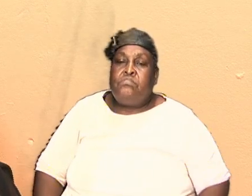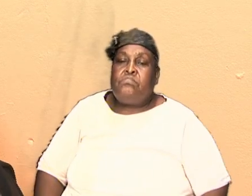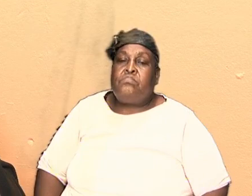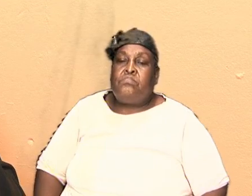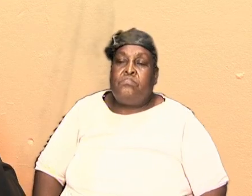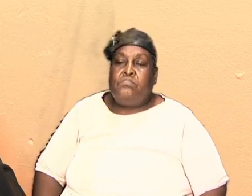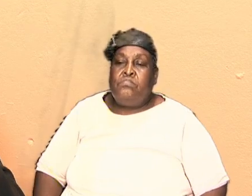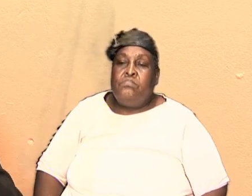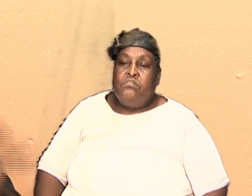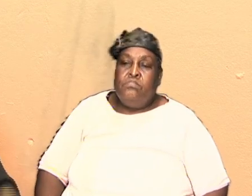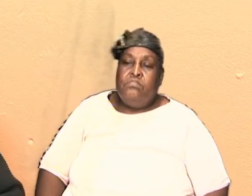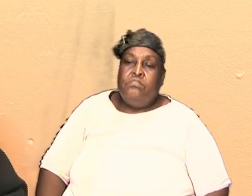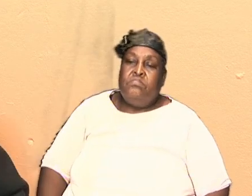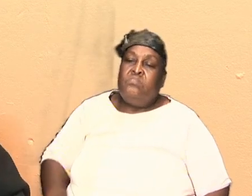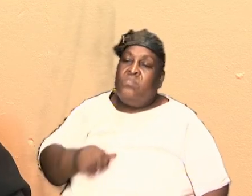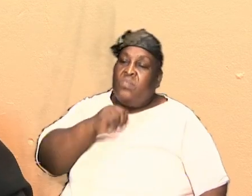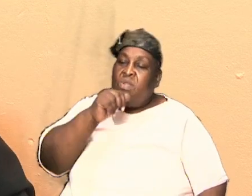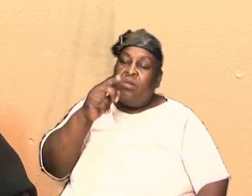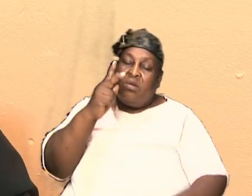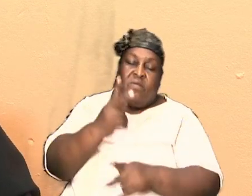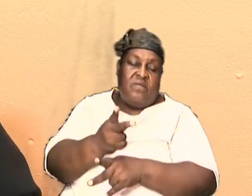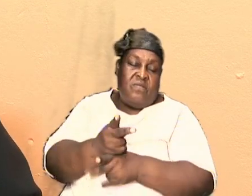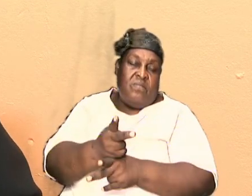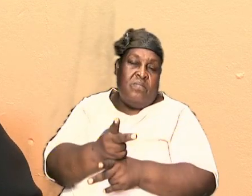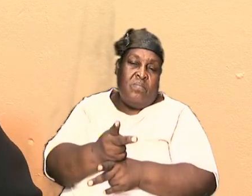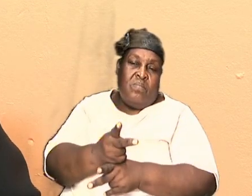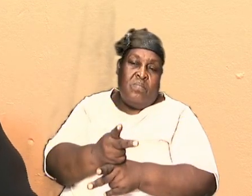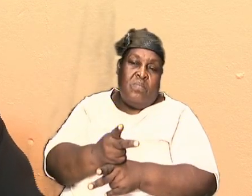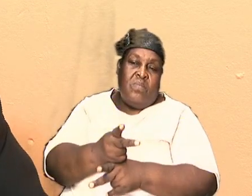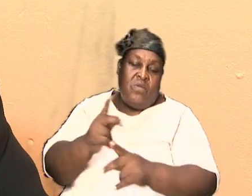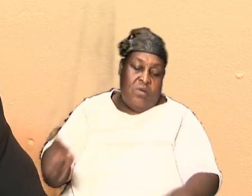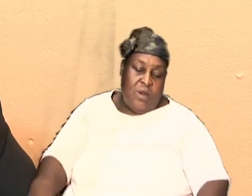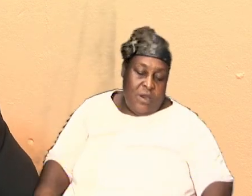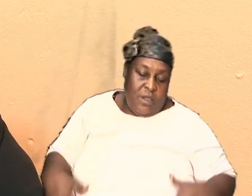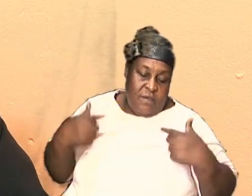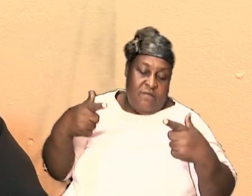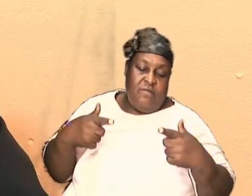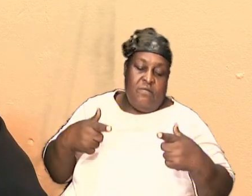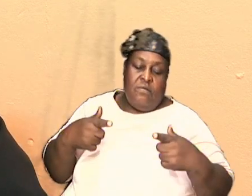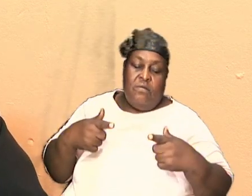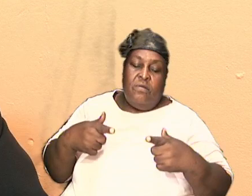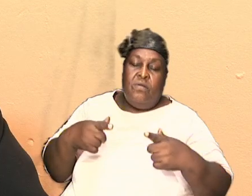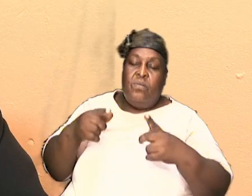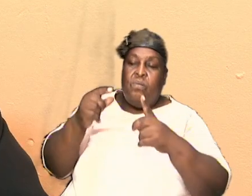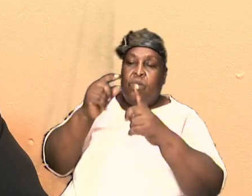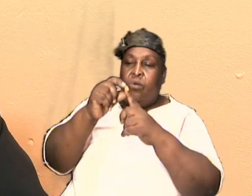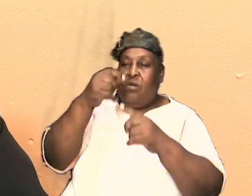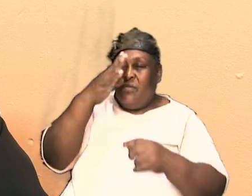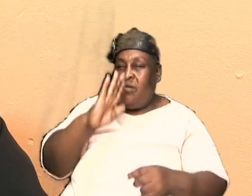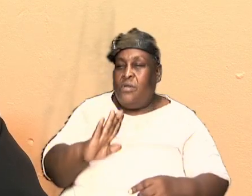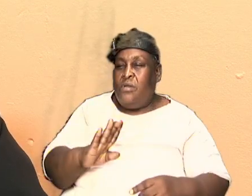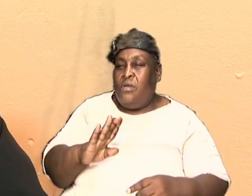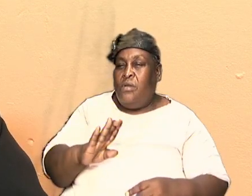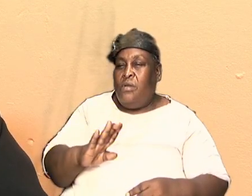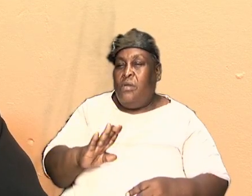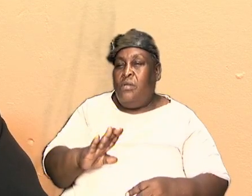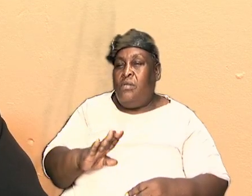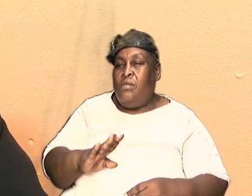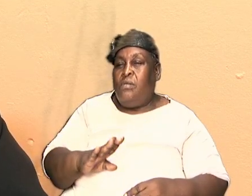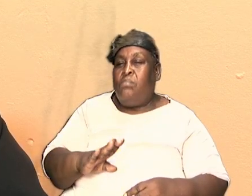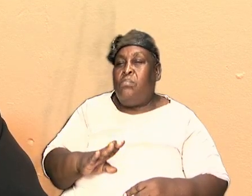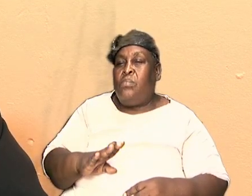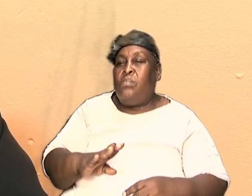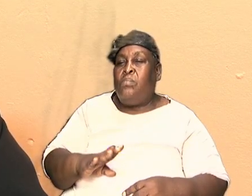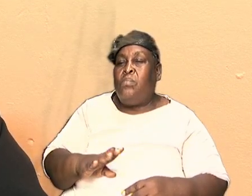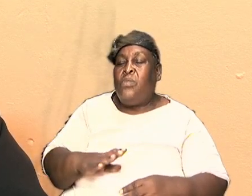And if we are not careful, if we are not careful to walk according to the will of God, we're going to find that there is a cut-off